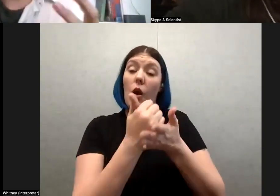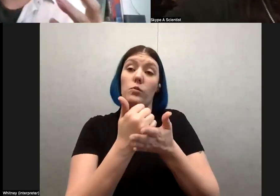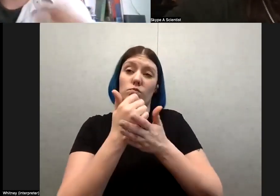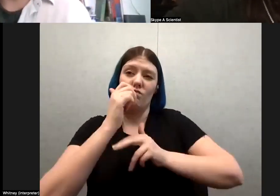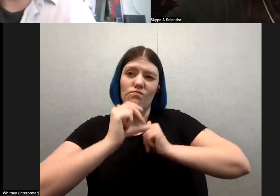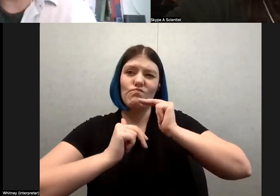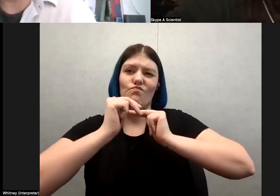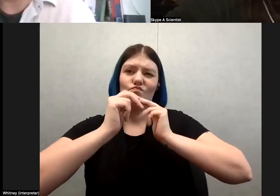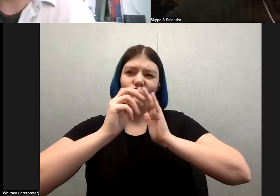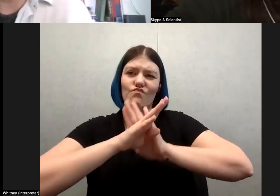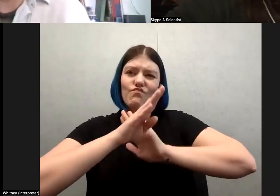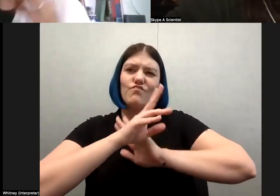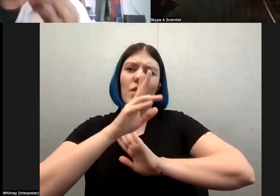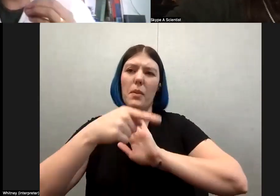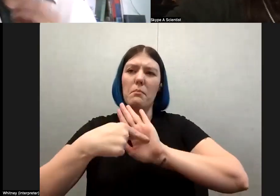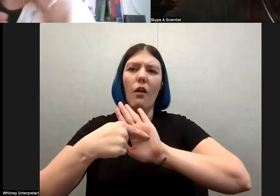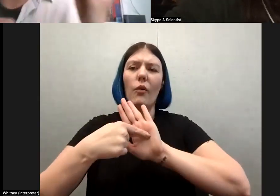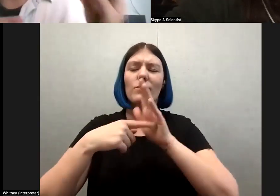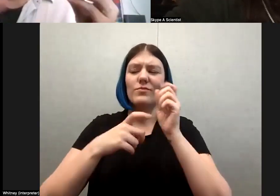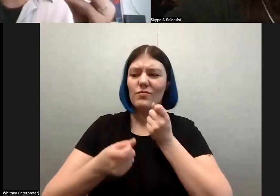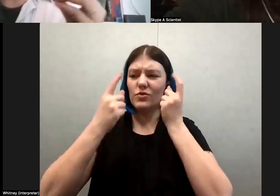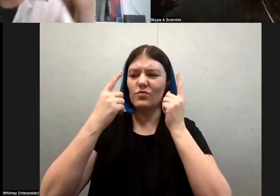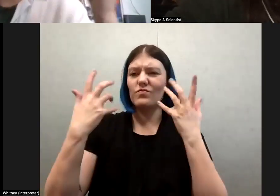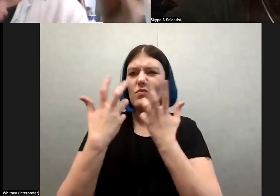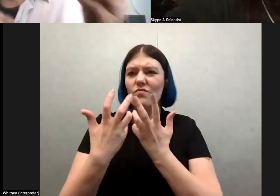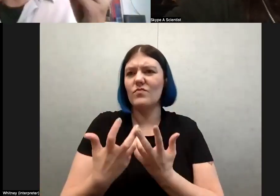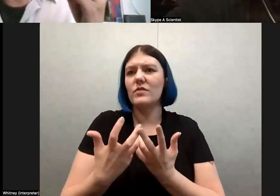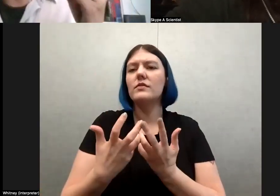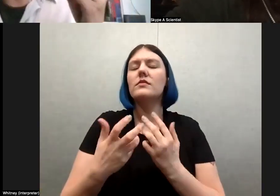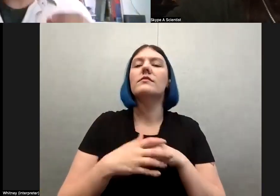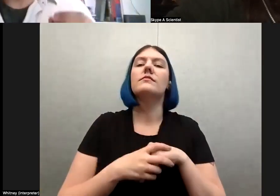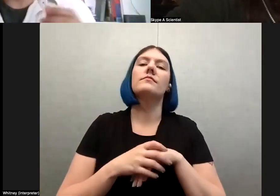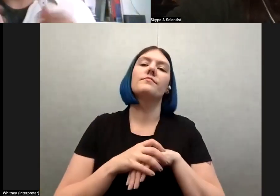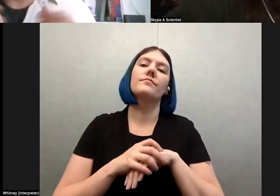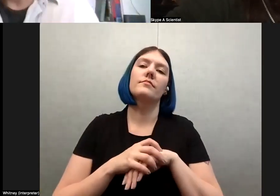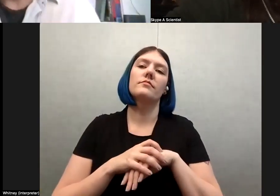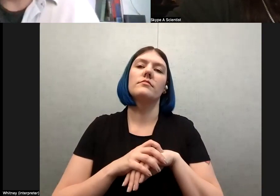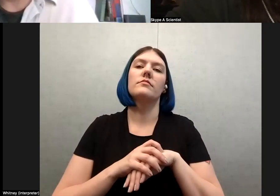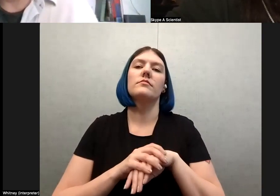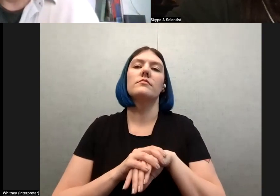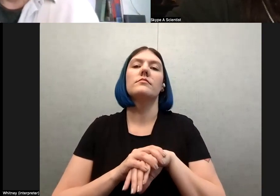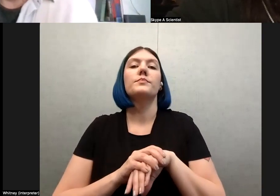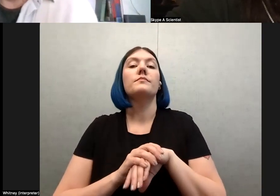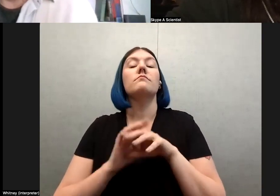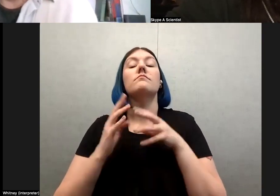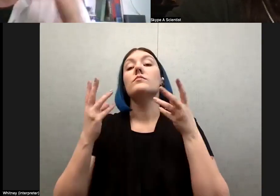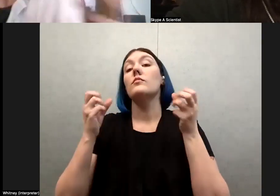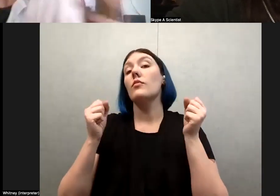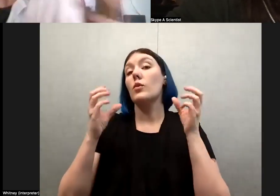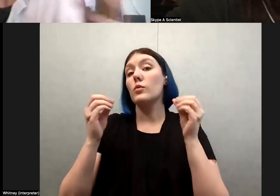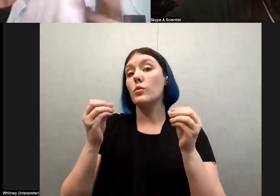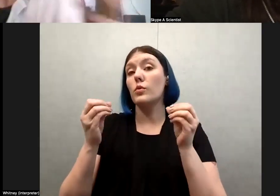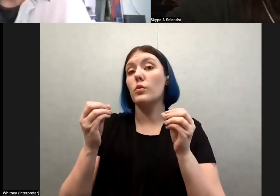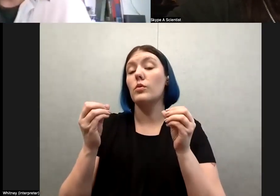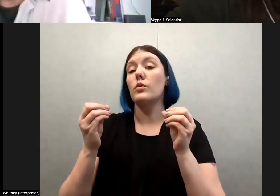to understand the ecosystem and trying to understand the relationships between plants and animals and water and the environment. And so there are a lot